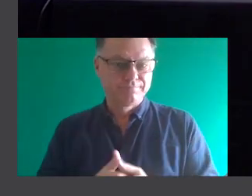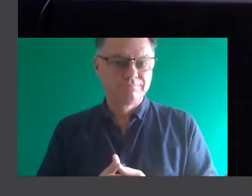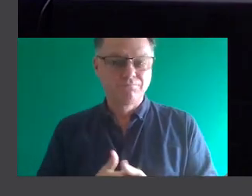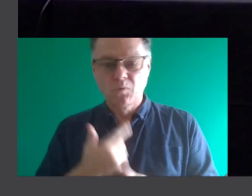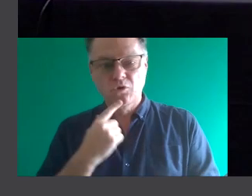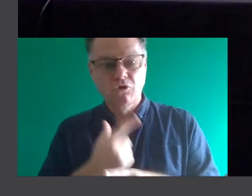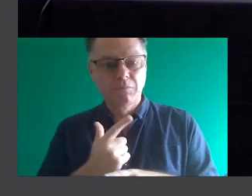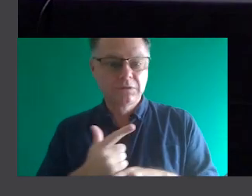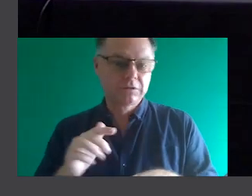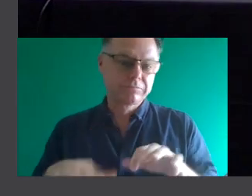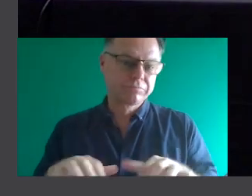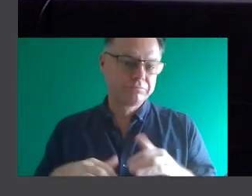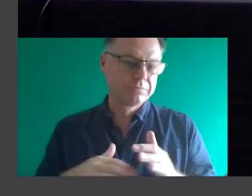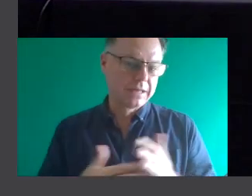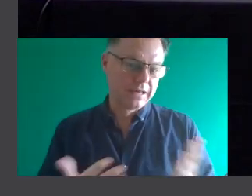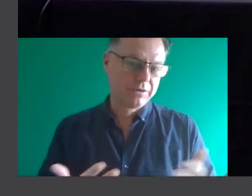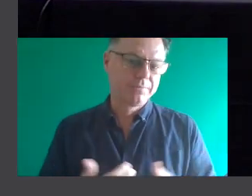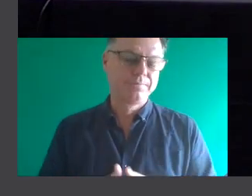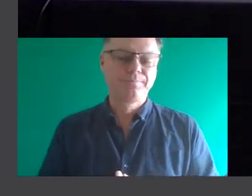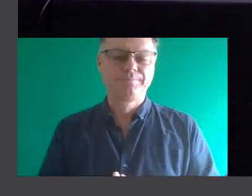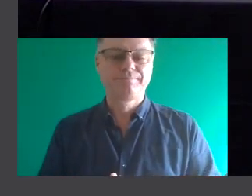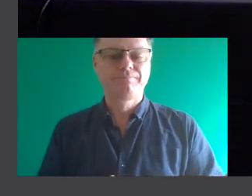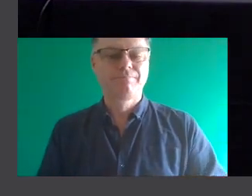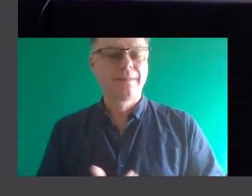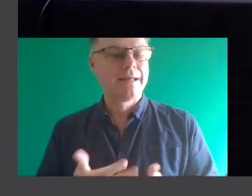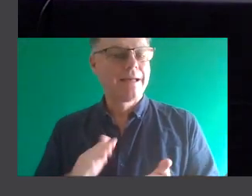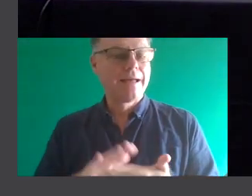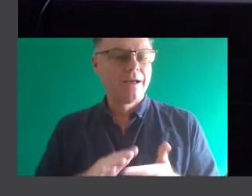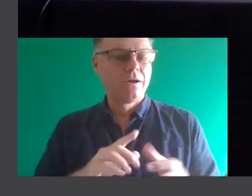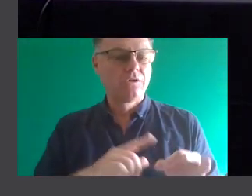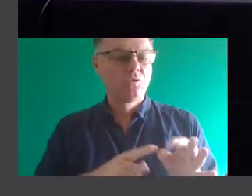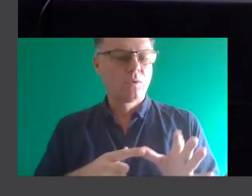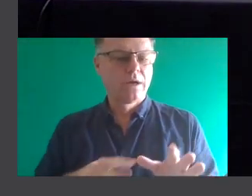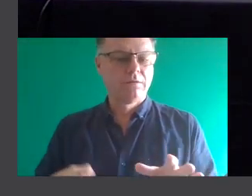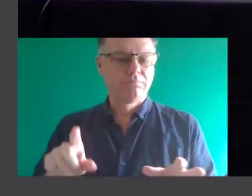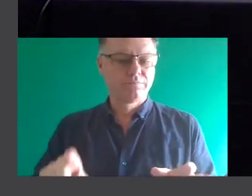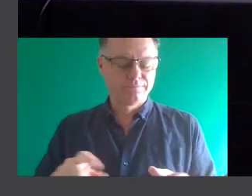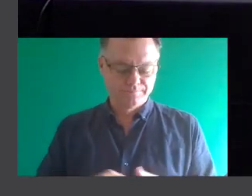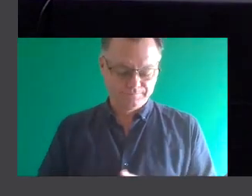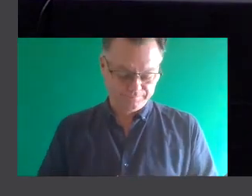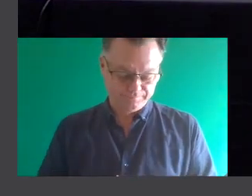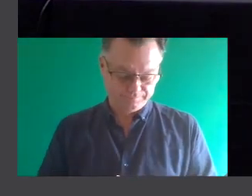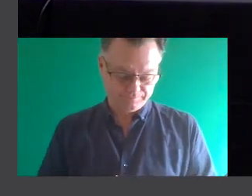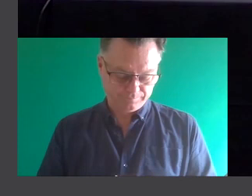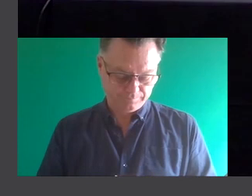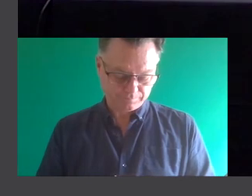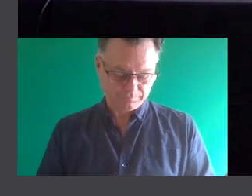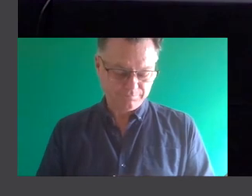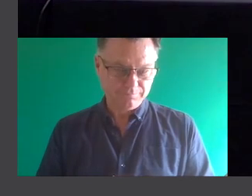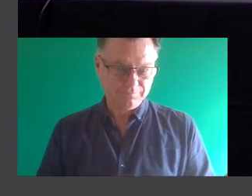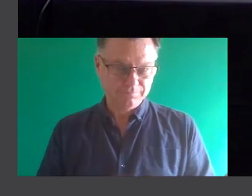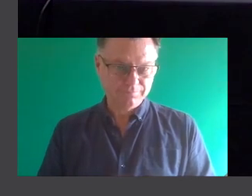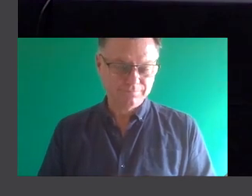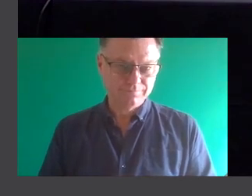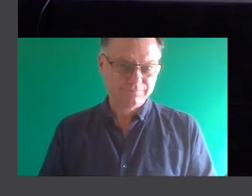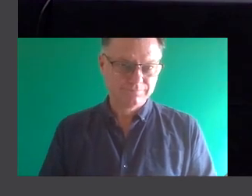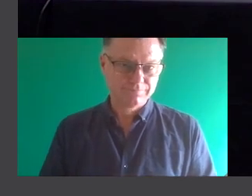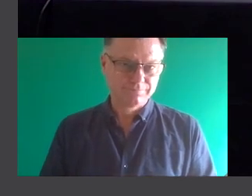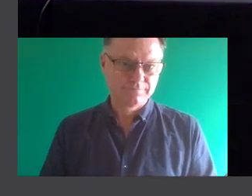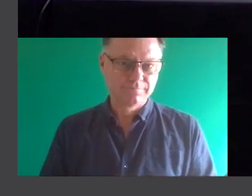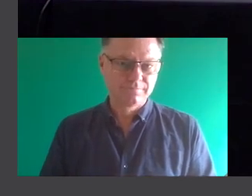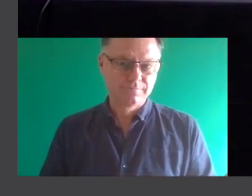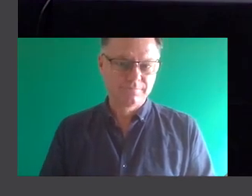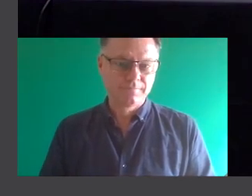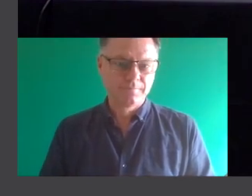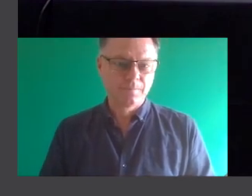could please submit any questions and comments you have throughout today's event by using the Q&A function, which you'll